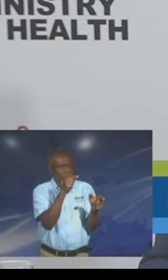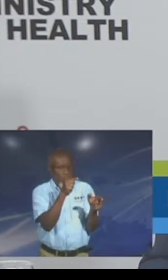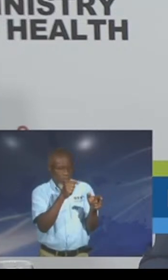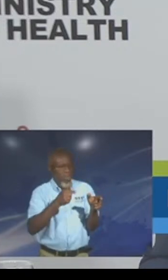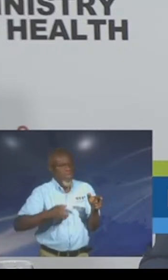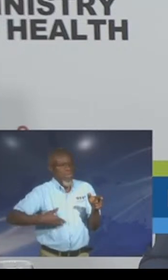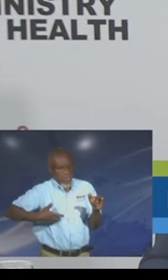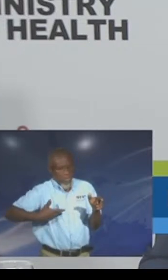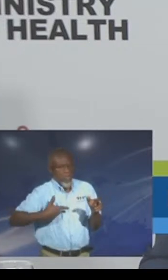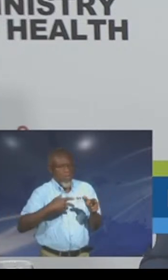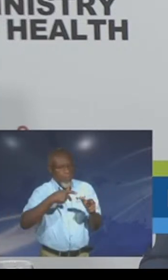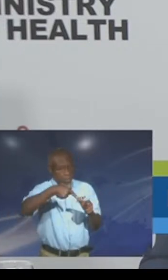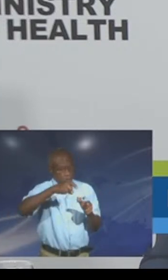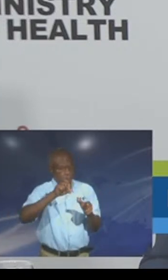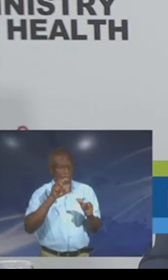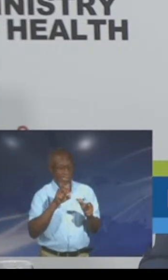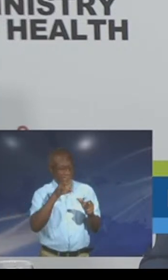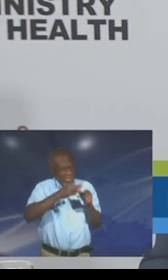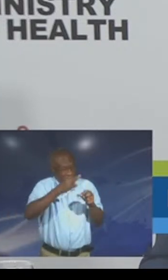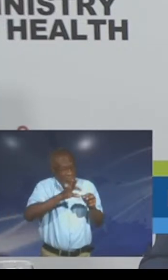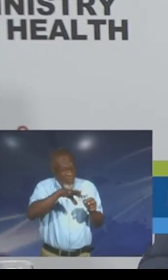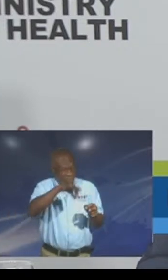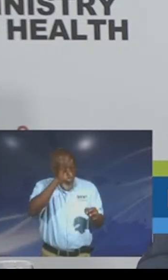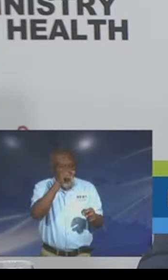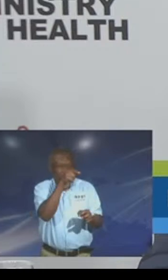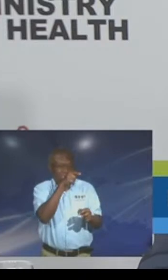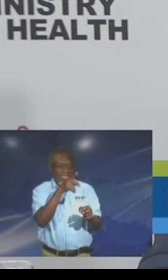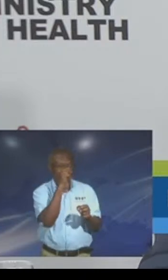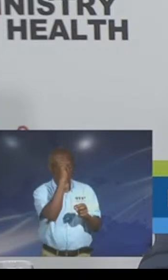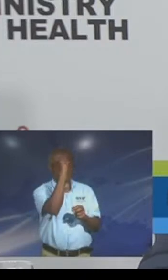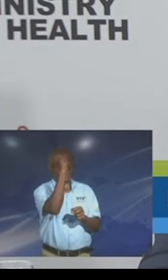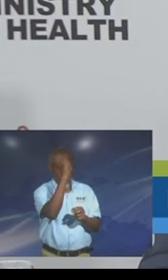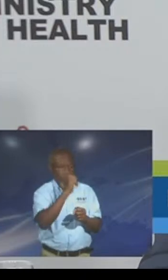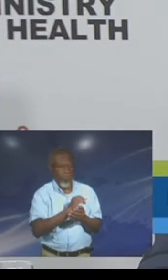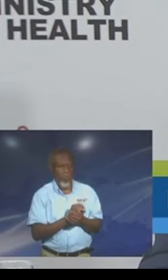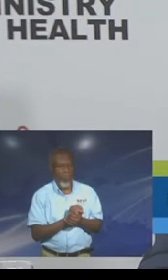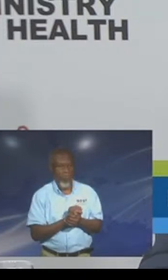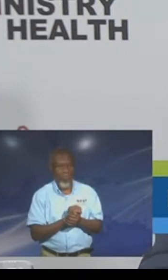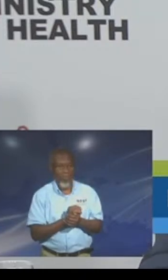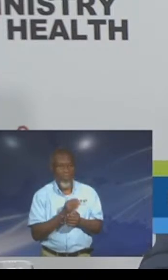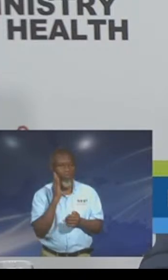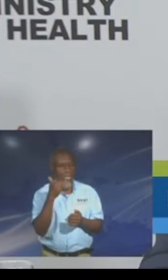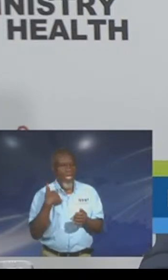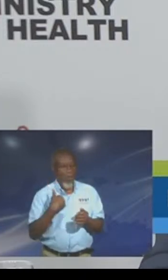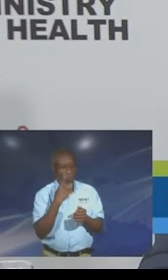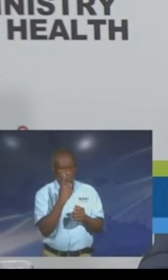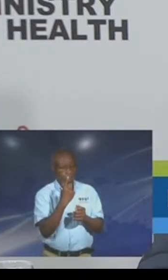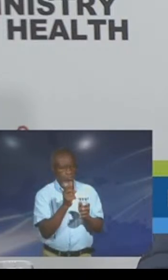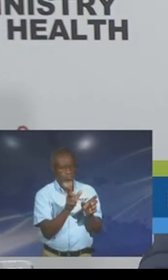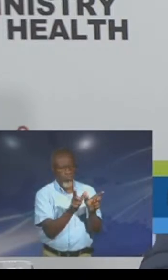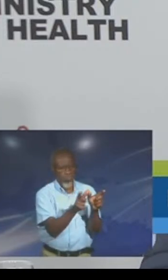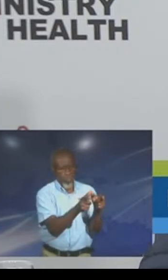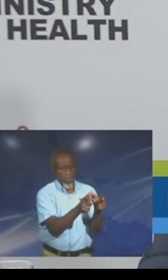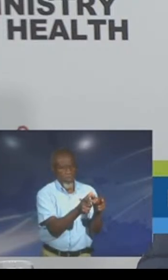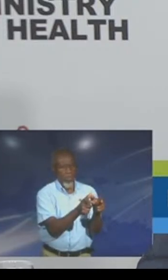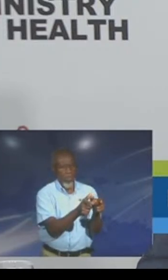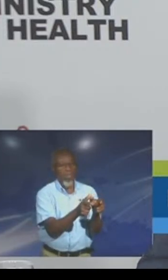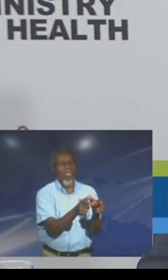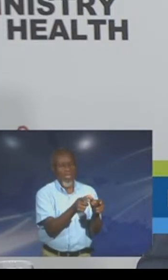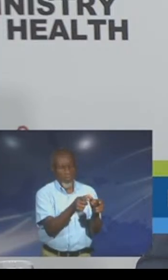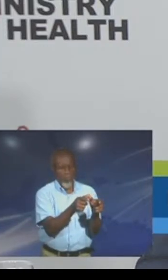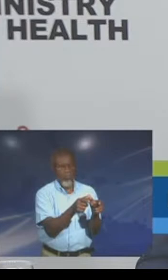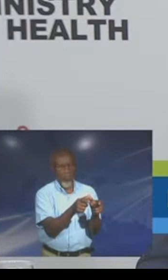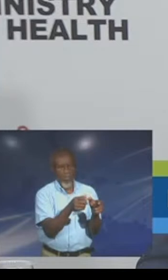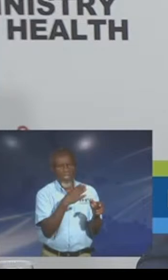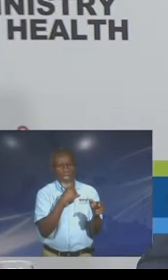of monkeypox in case Tobago should get one. So we'll have one facility in Tobago, one facility in Trinidad.